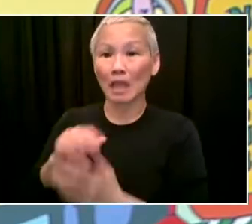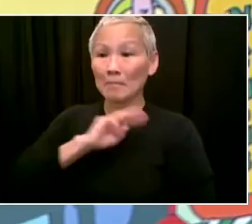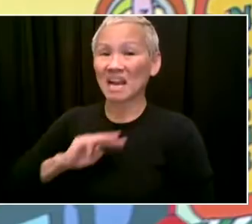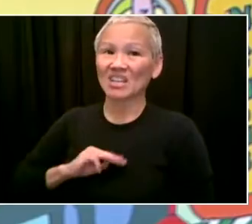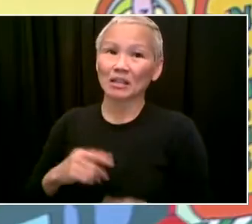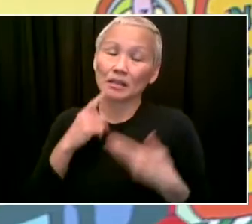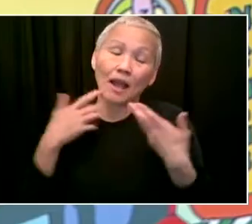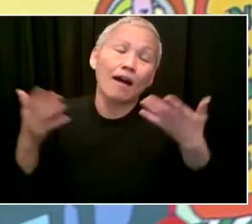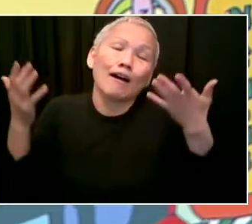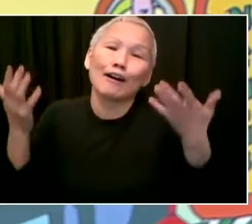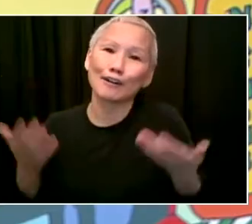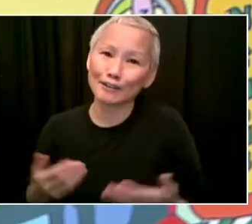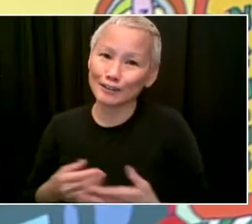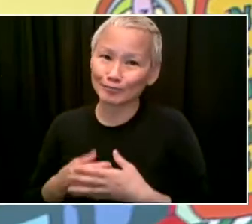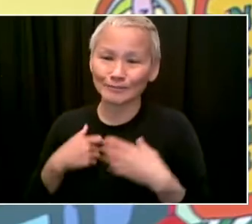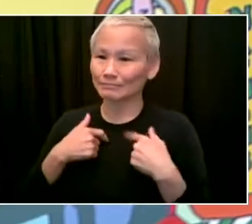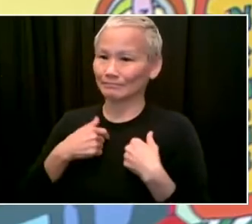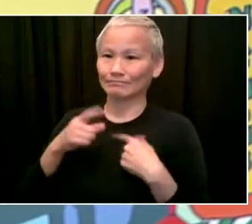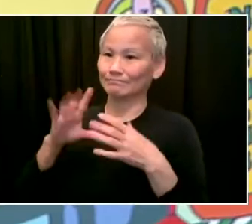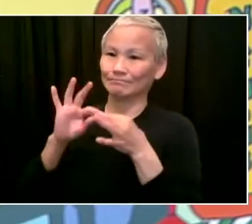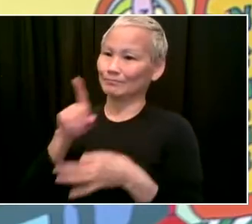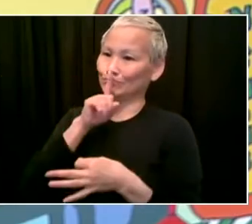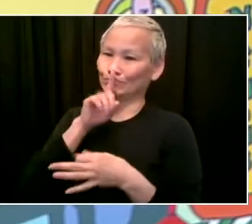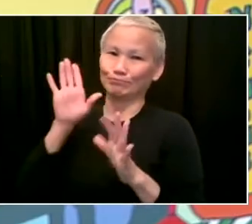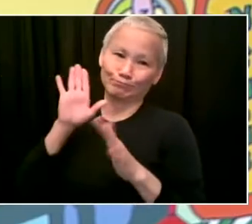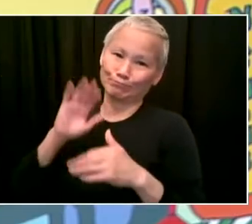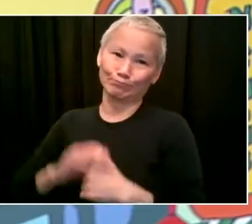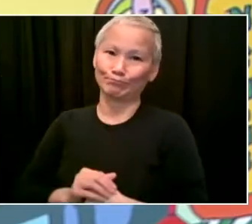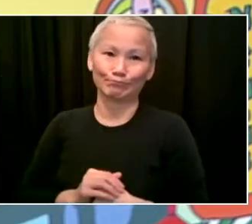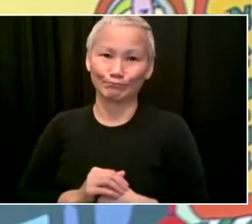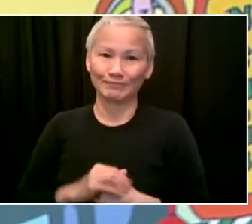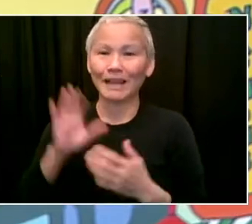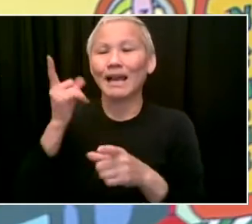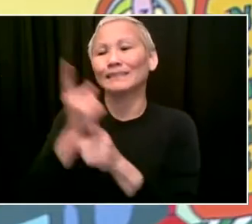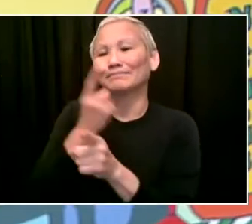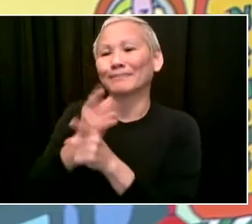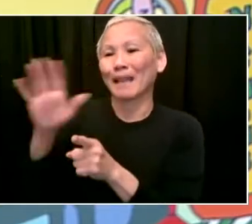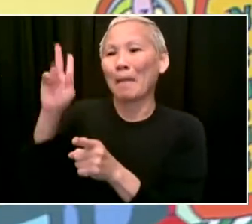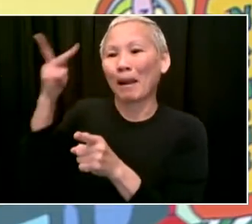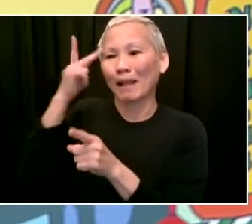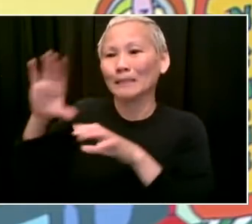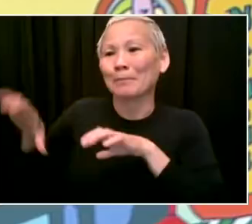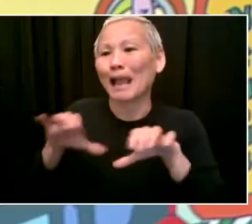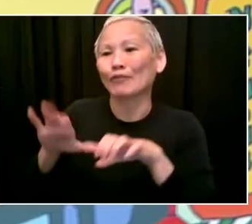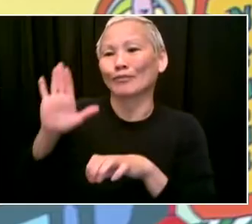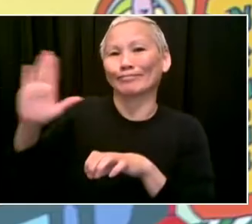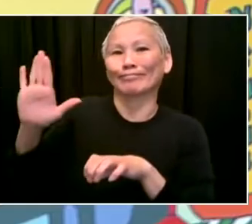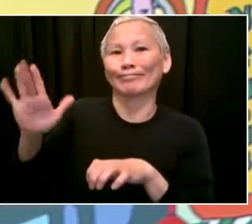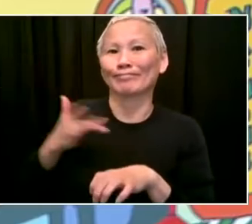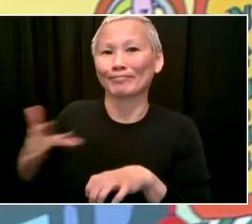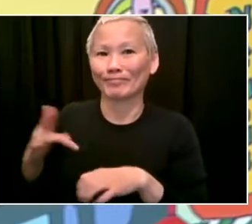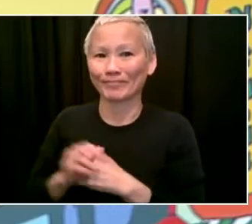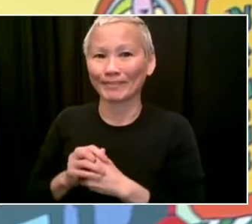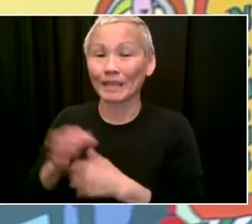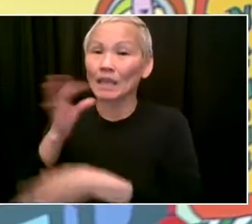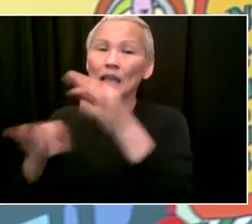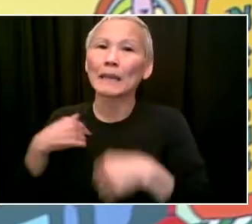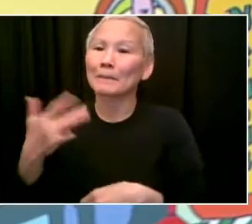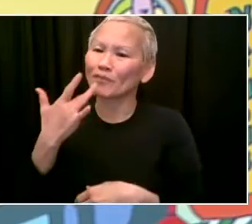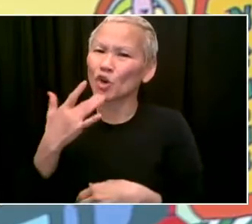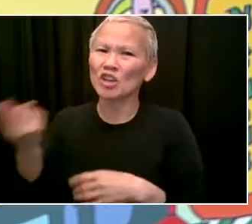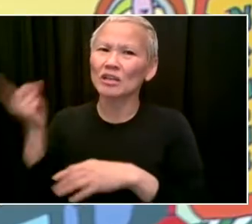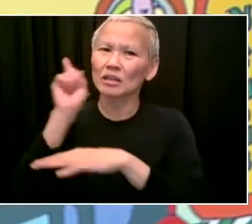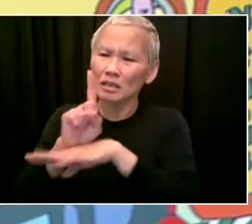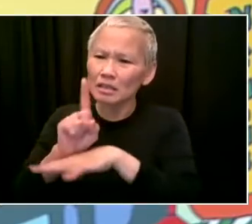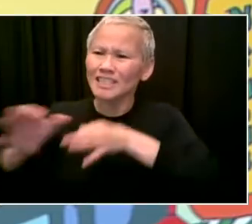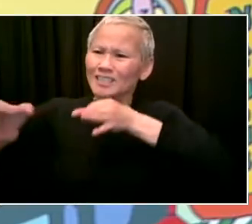I'd much rather people talk about what they're going to do for New Yorkers and show they actually have some knowledge of this city and how it works. I mean, this is serious